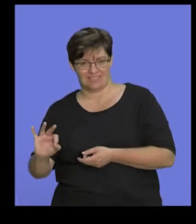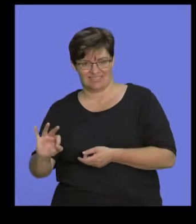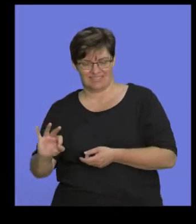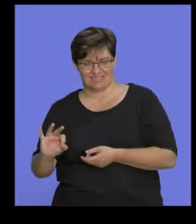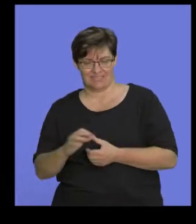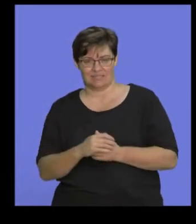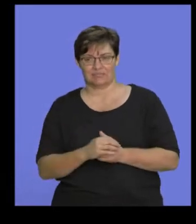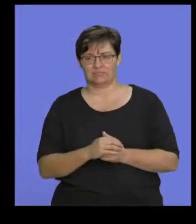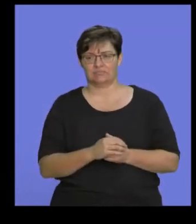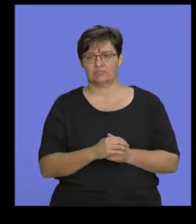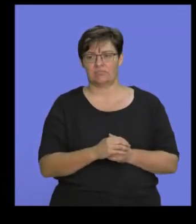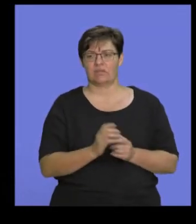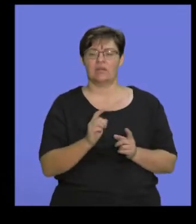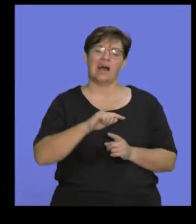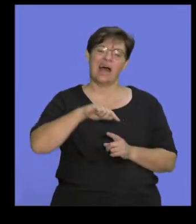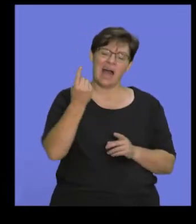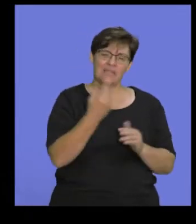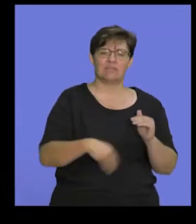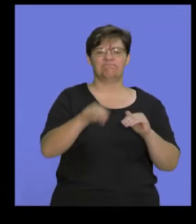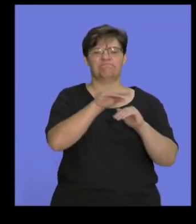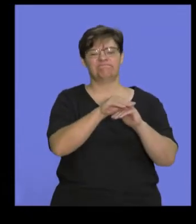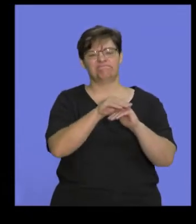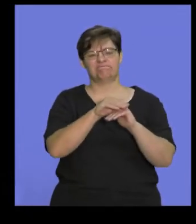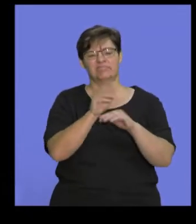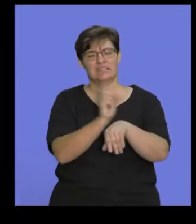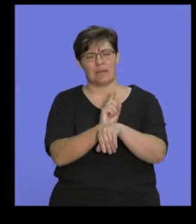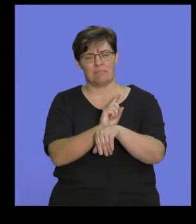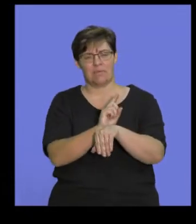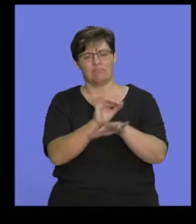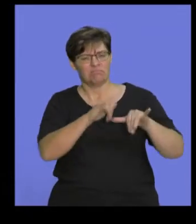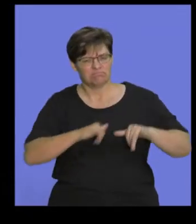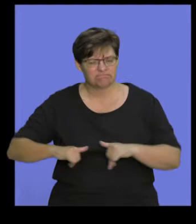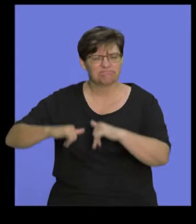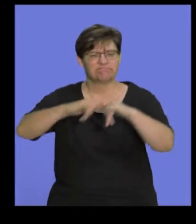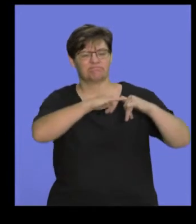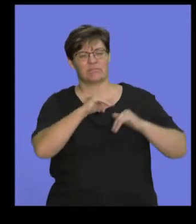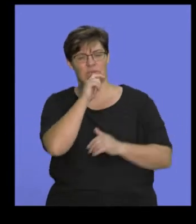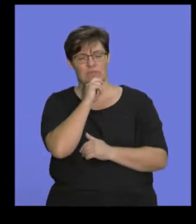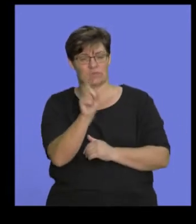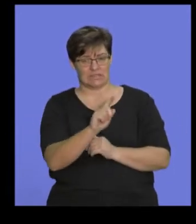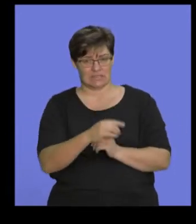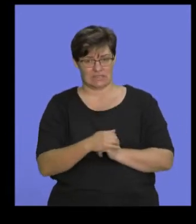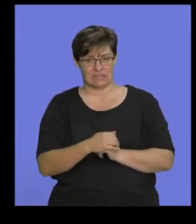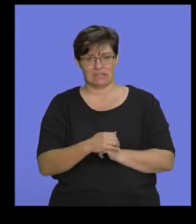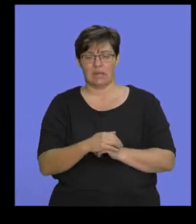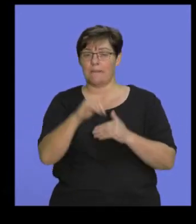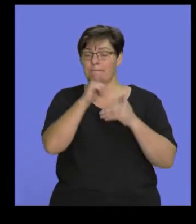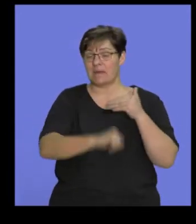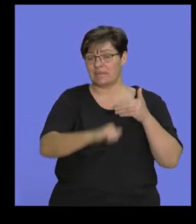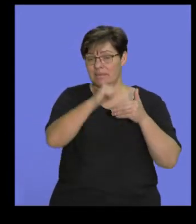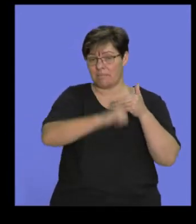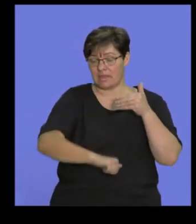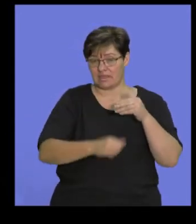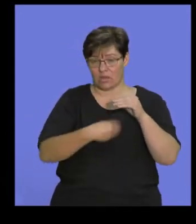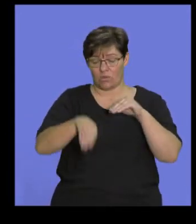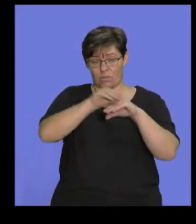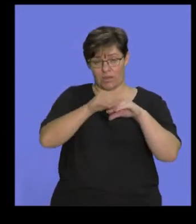in a year. The other compounding period, which is commonly used, will be the